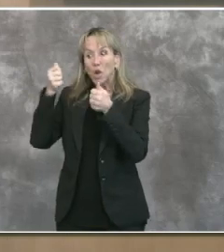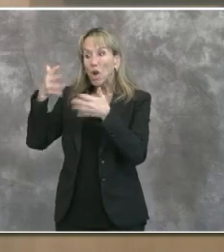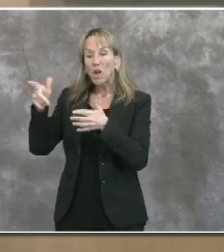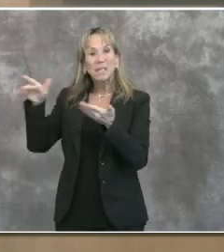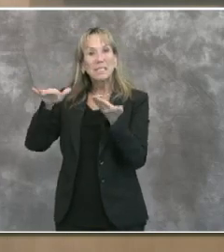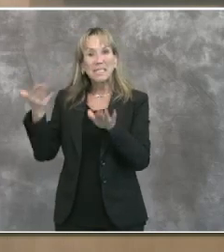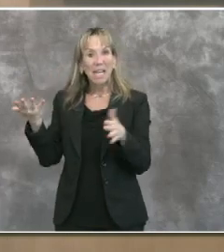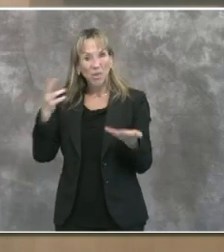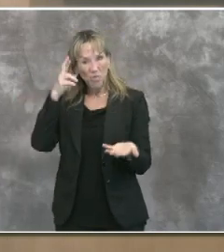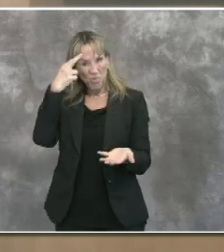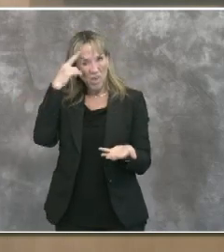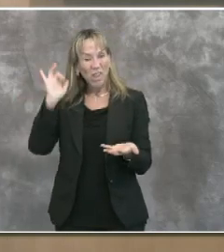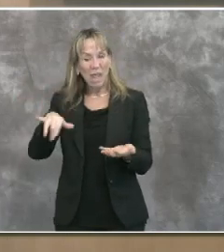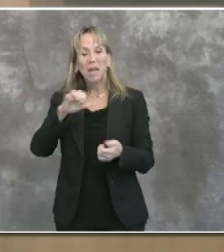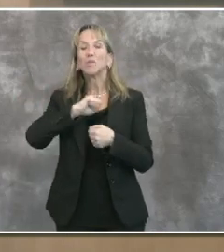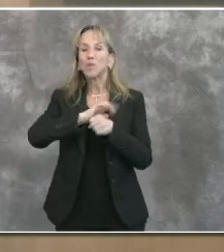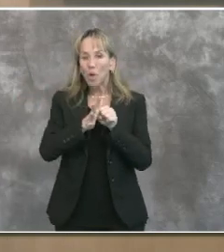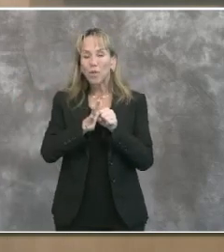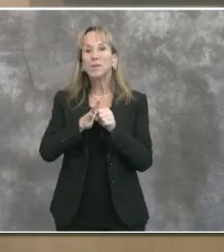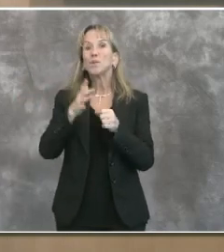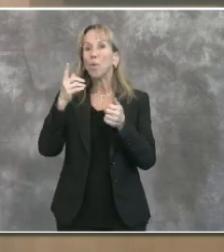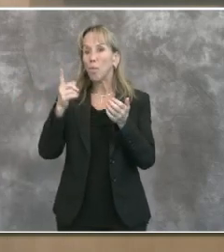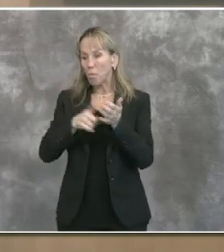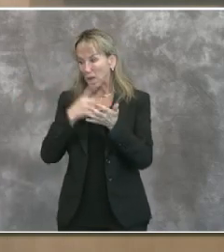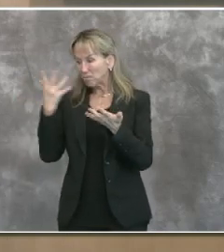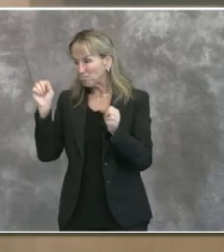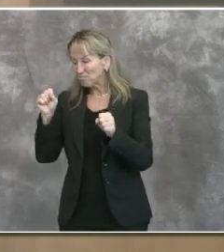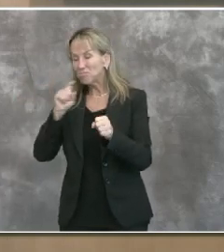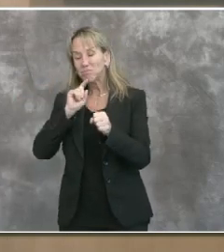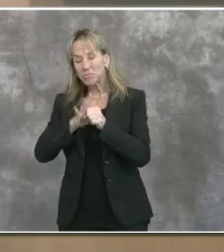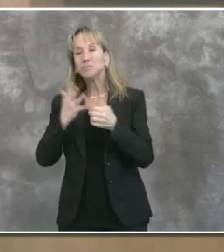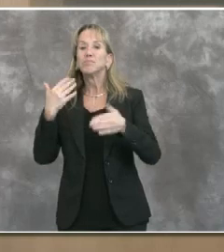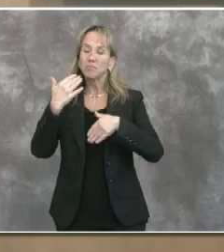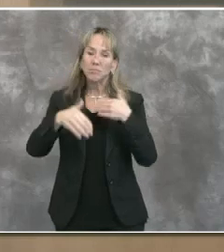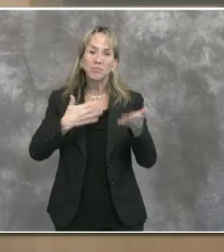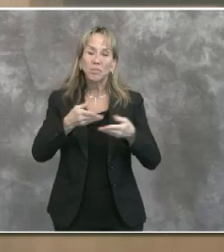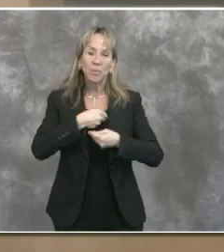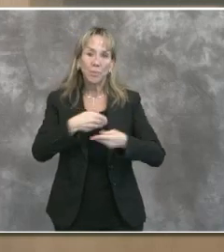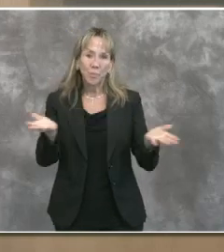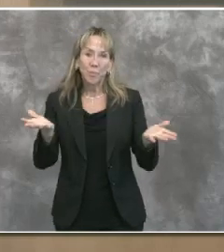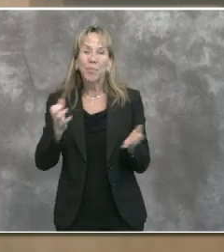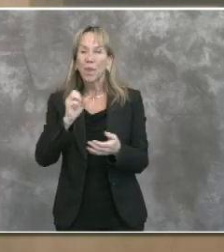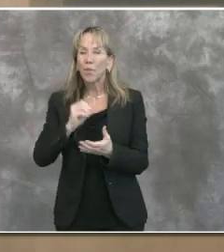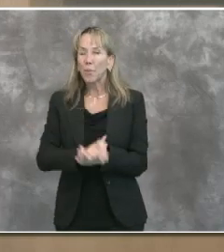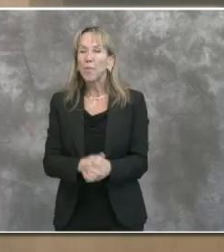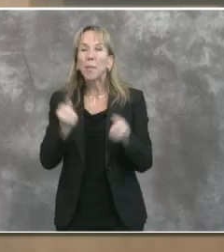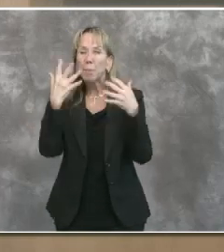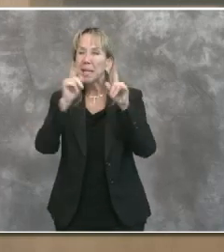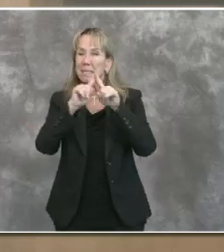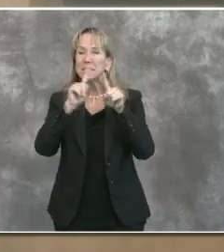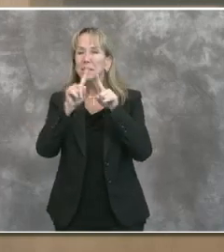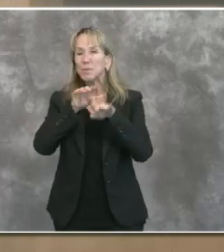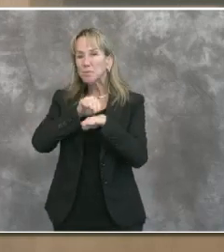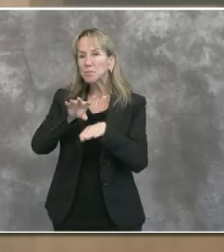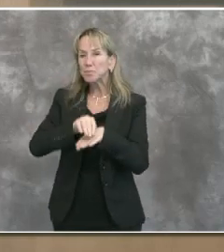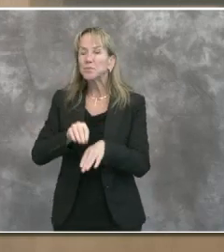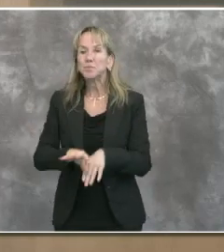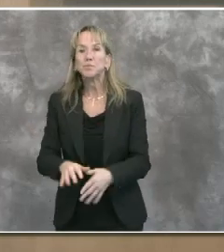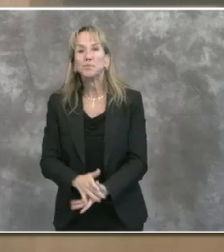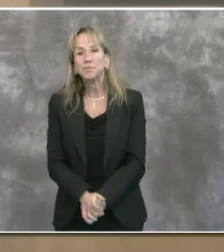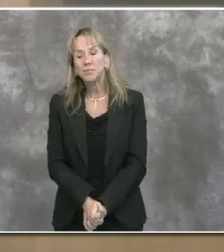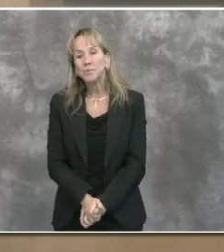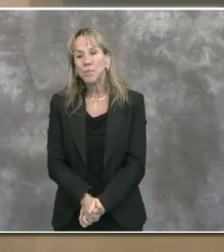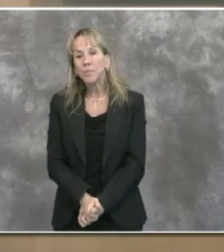to investigate. Really, there are many things that can cause death at home, and this is just one of them, unfortunately. And related, how